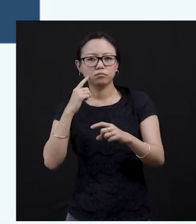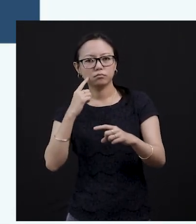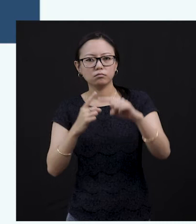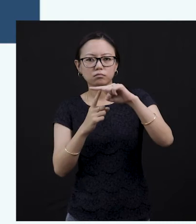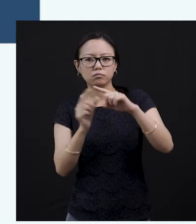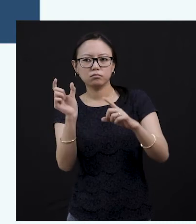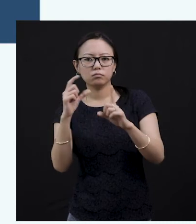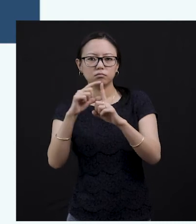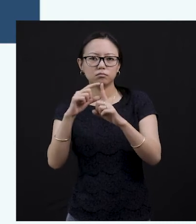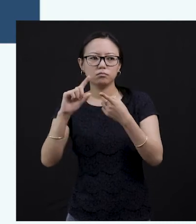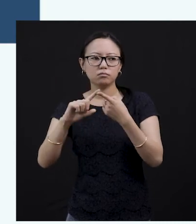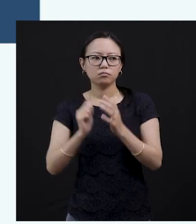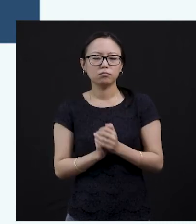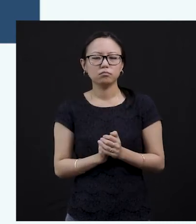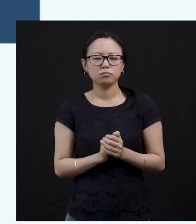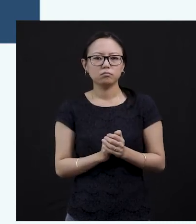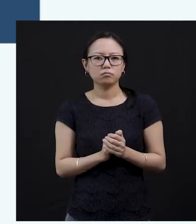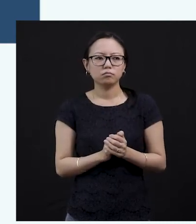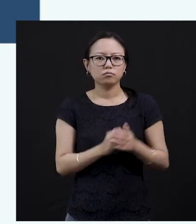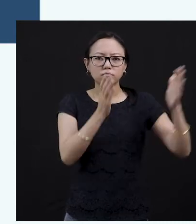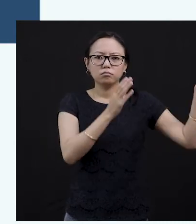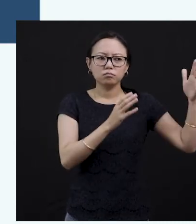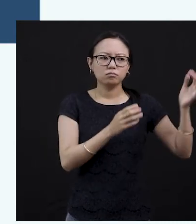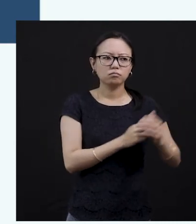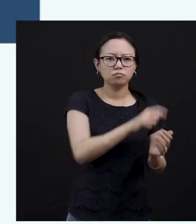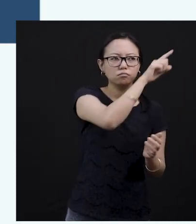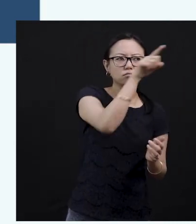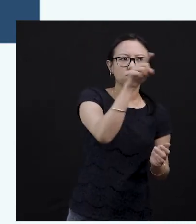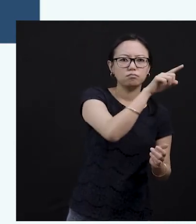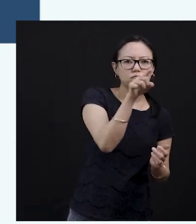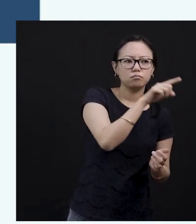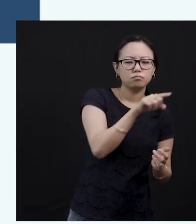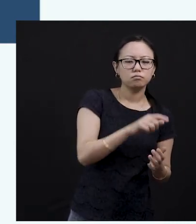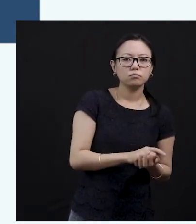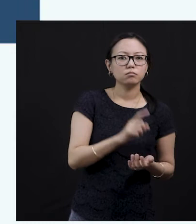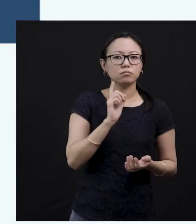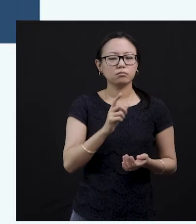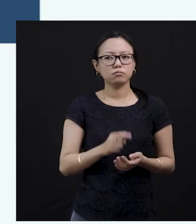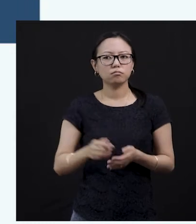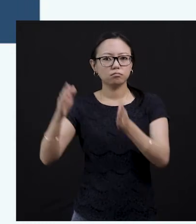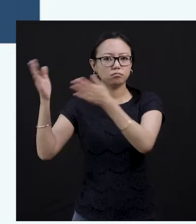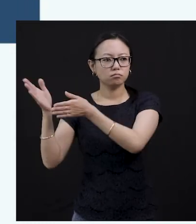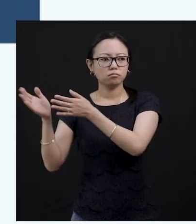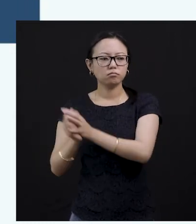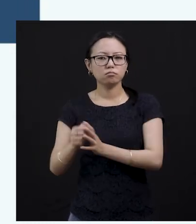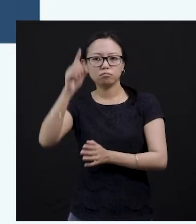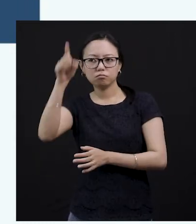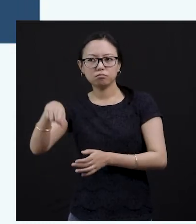to south. I'm sure now you can differentiate them, right? And the line in the middle of a latitude is known